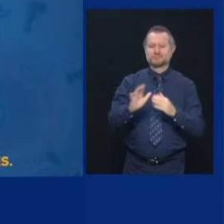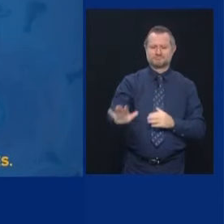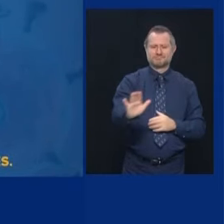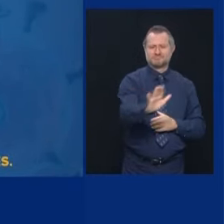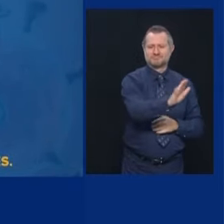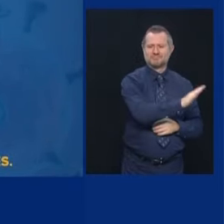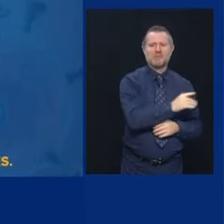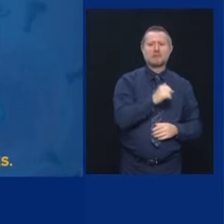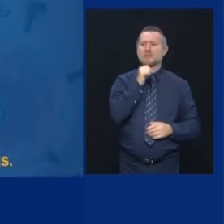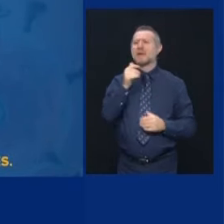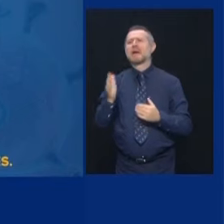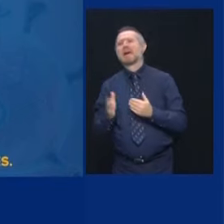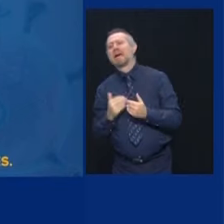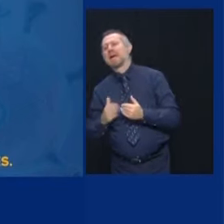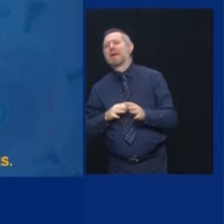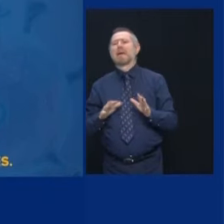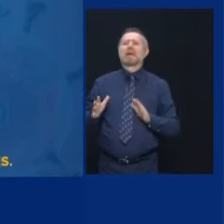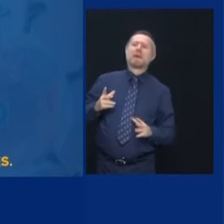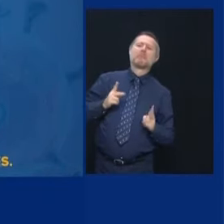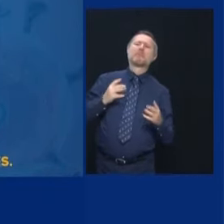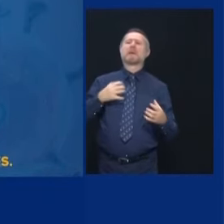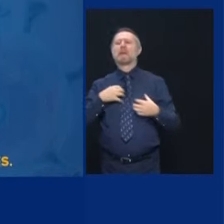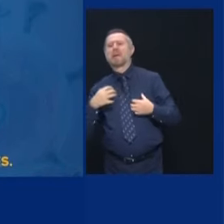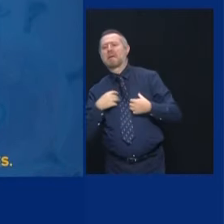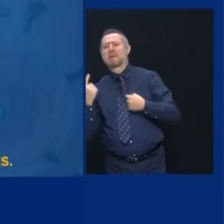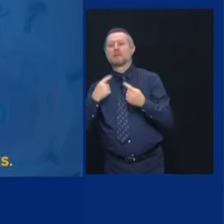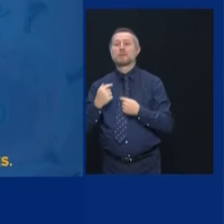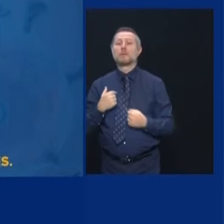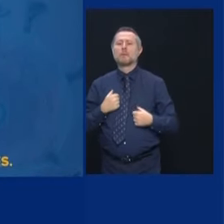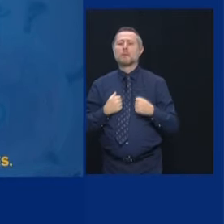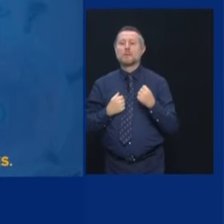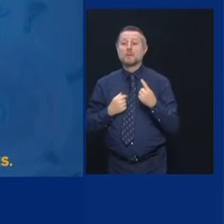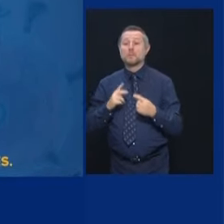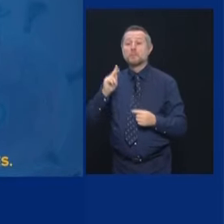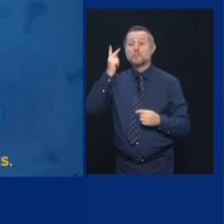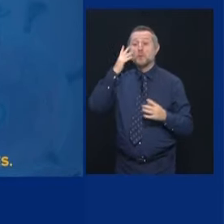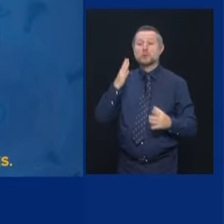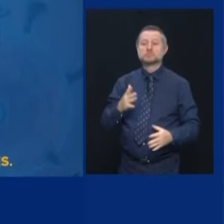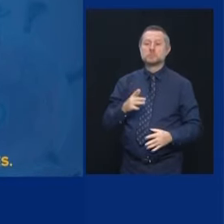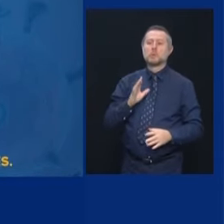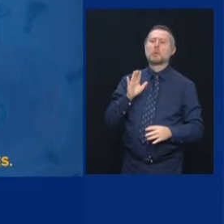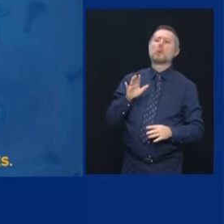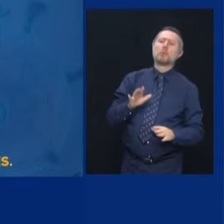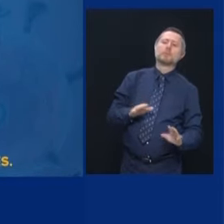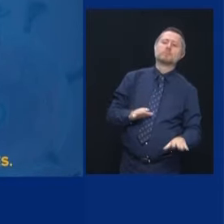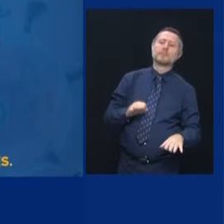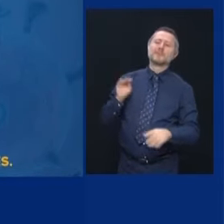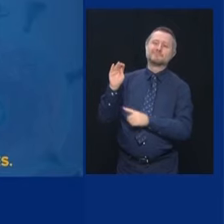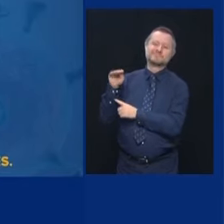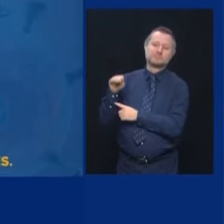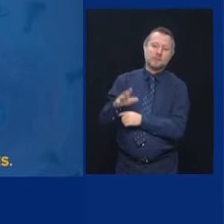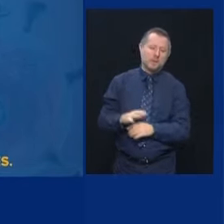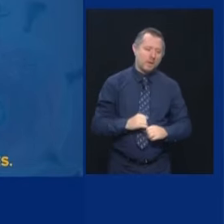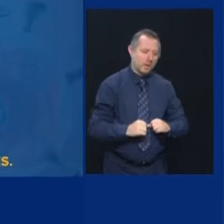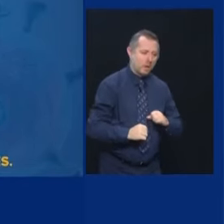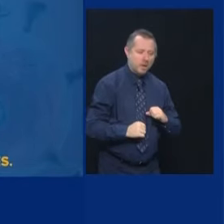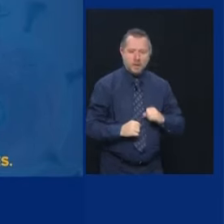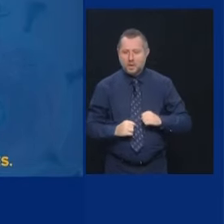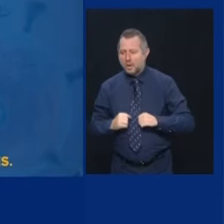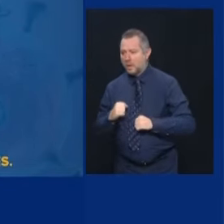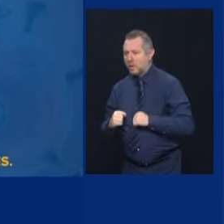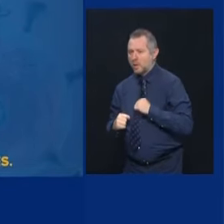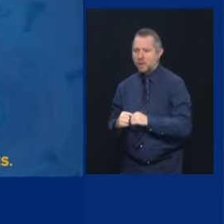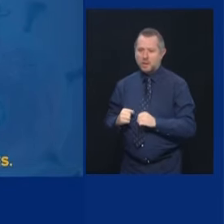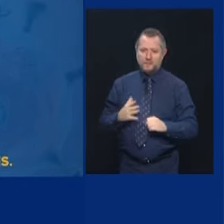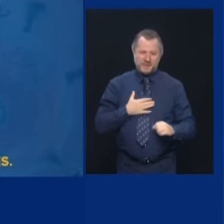stuff. And politicians like to make people happy, as a general rule. I